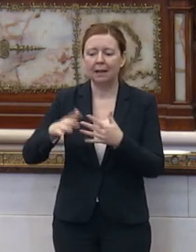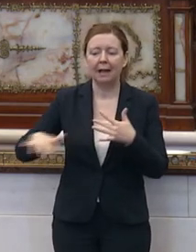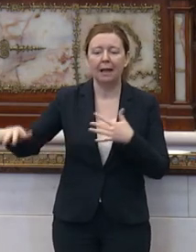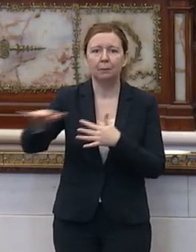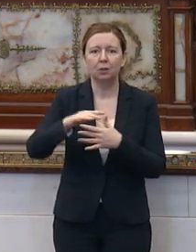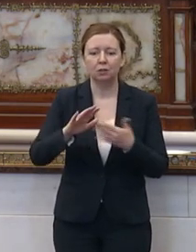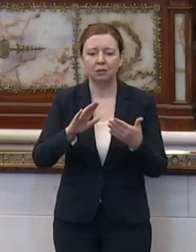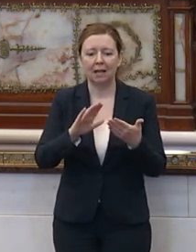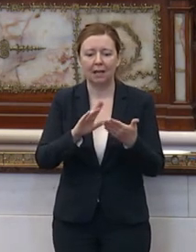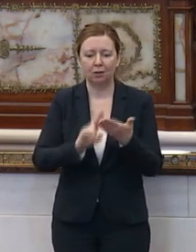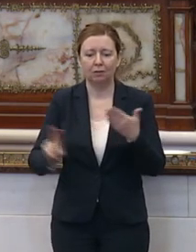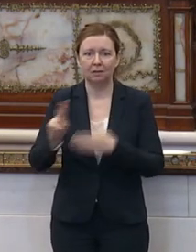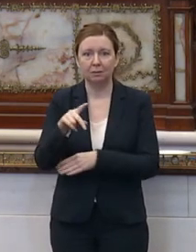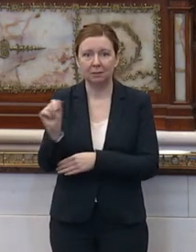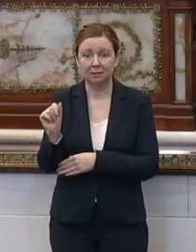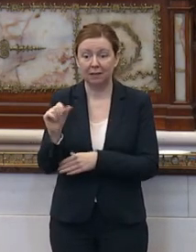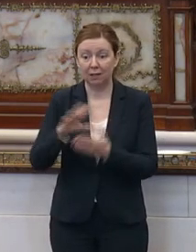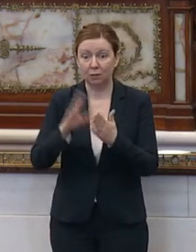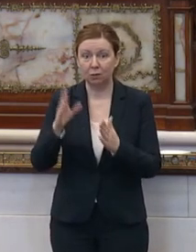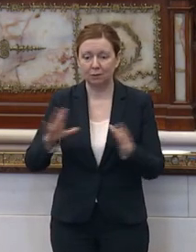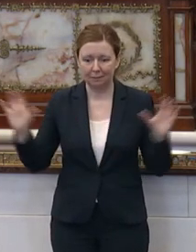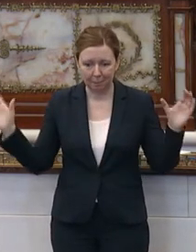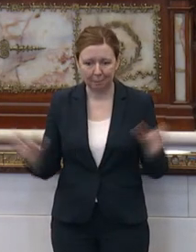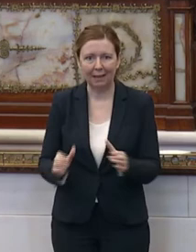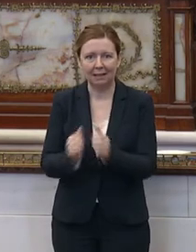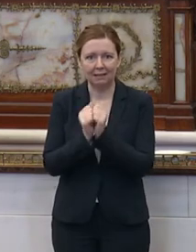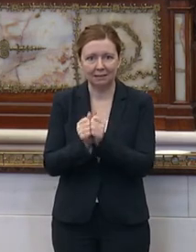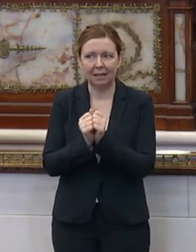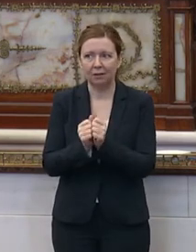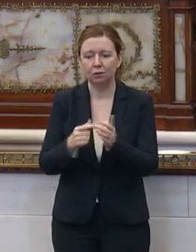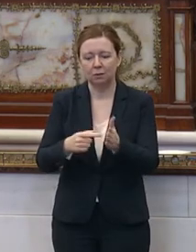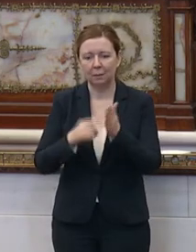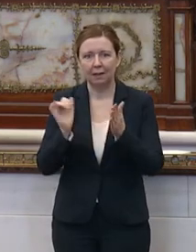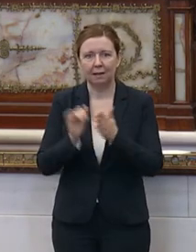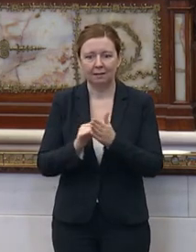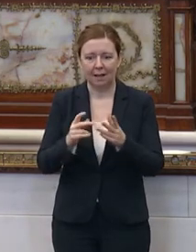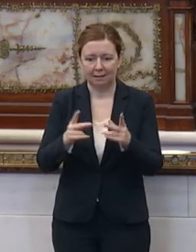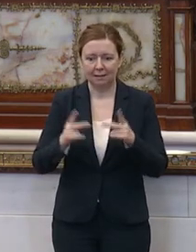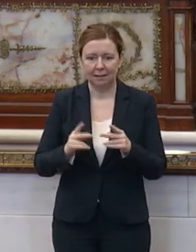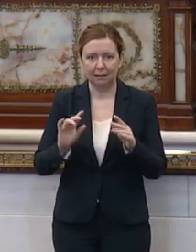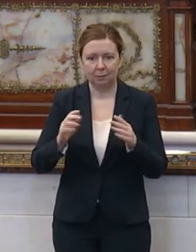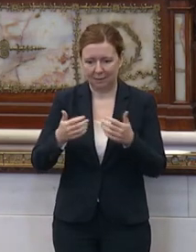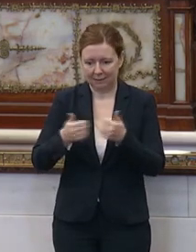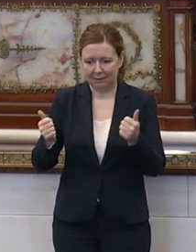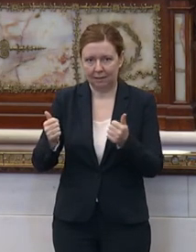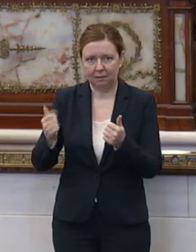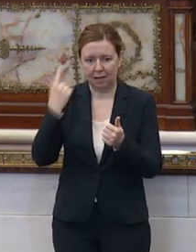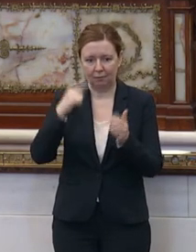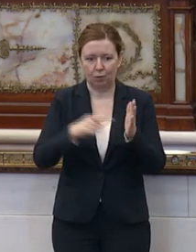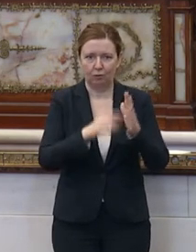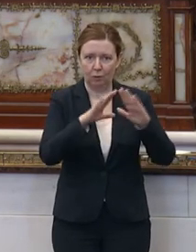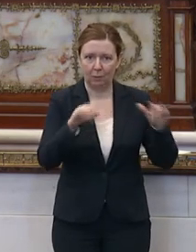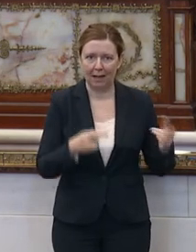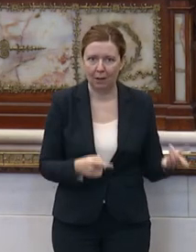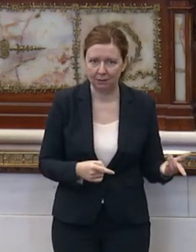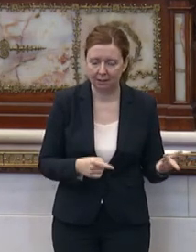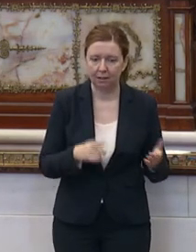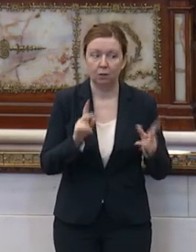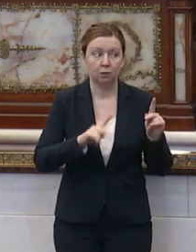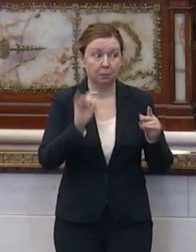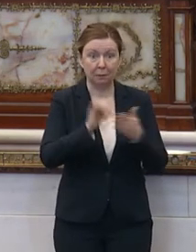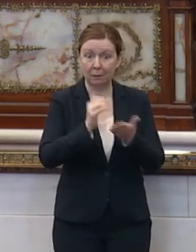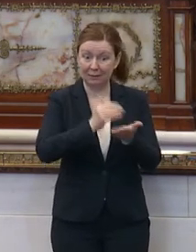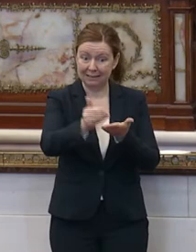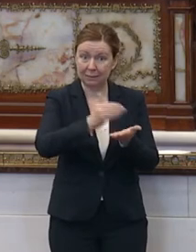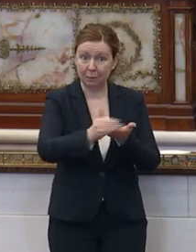and University of Pennsylvania students banded together to demand that sites be set aside for affordable housing so that people